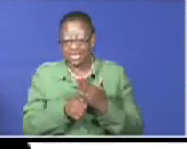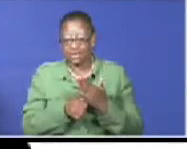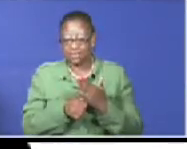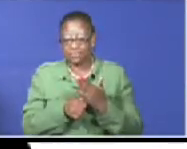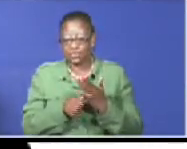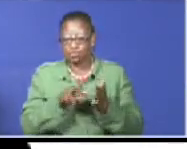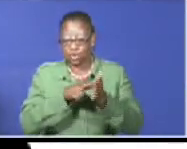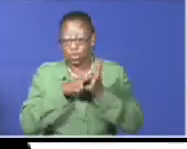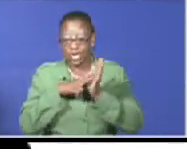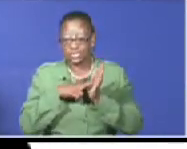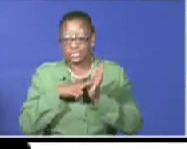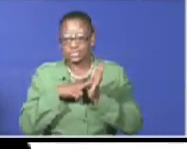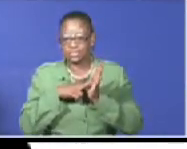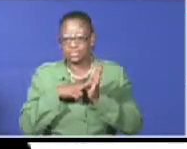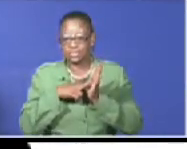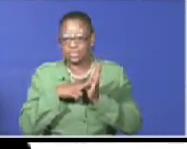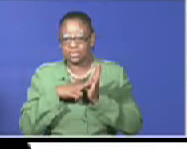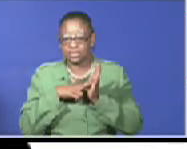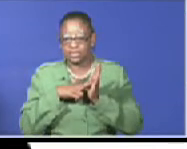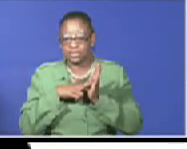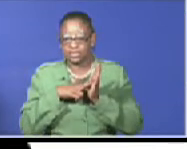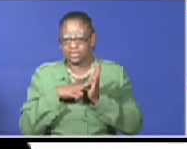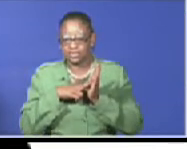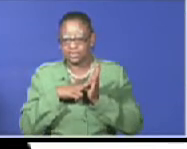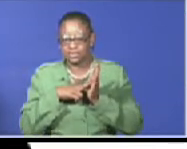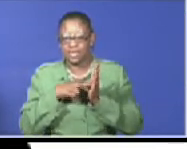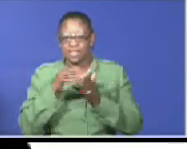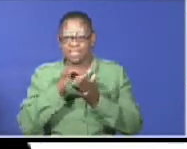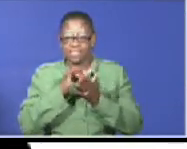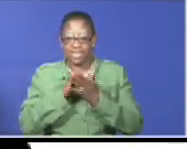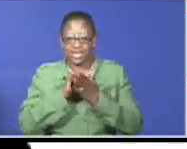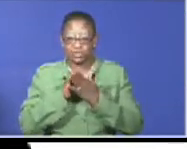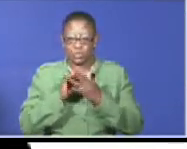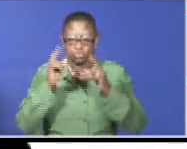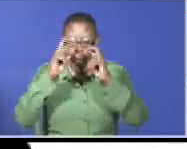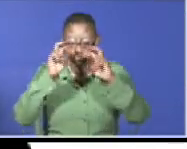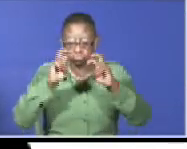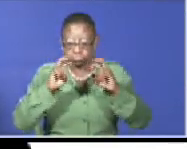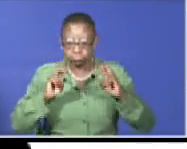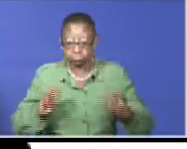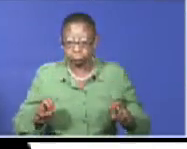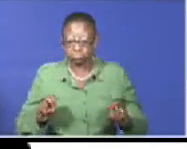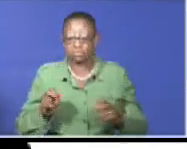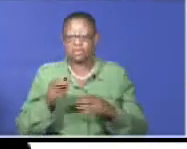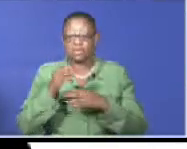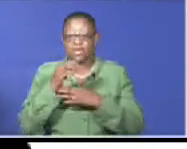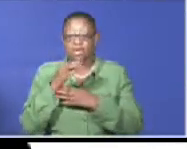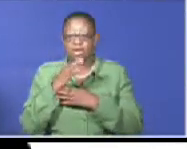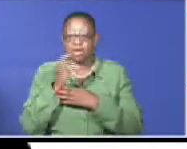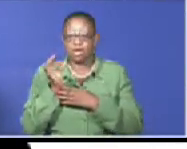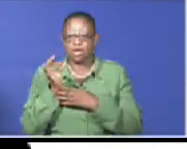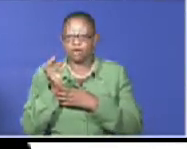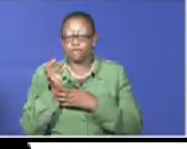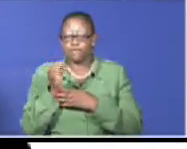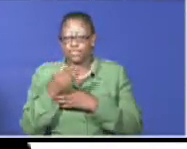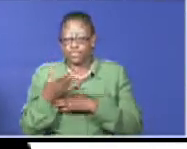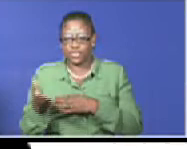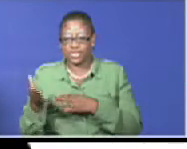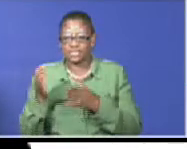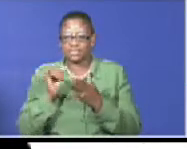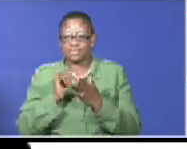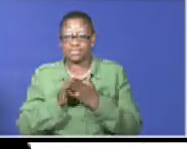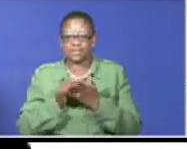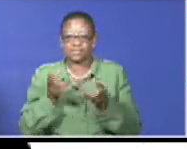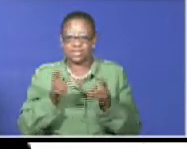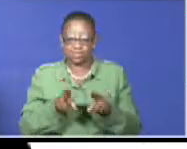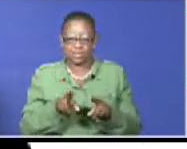requested that there be a review of the decision of Dr. Major. Now that's very interesting,